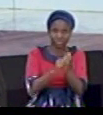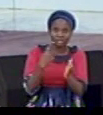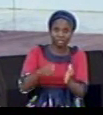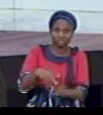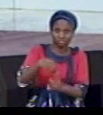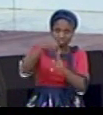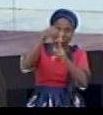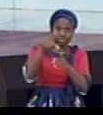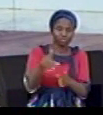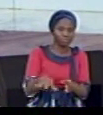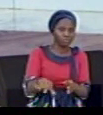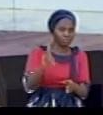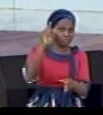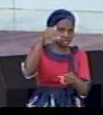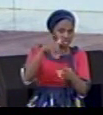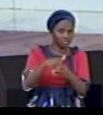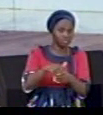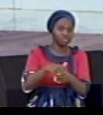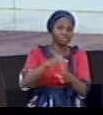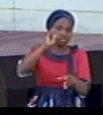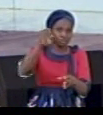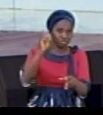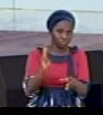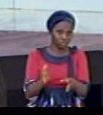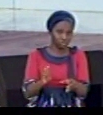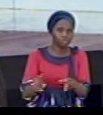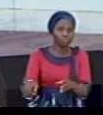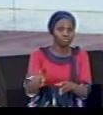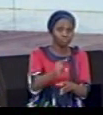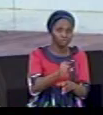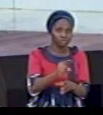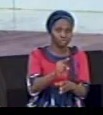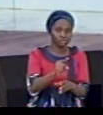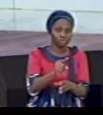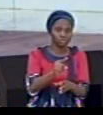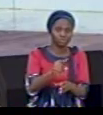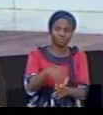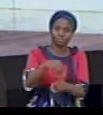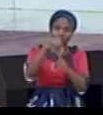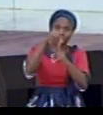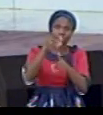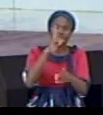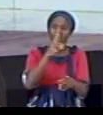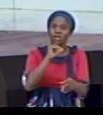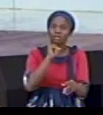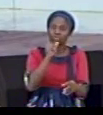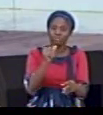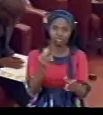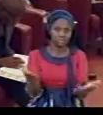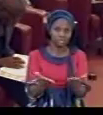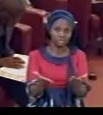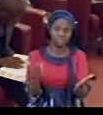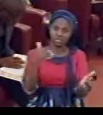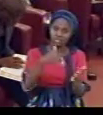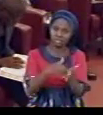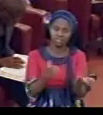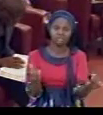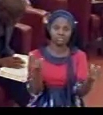Job. Those peculiarities, they are no more here today. Give me a good amen.